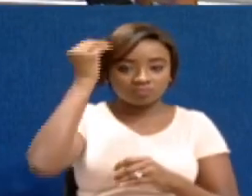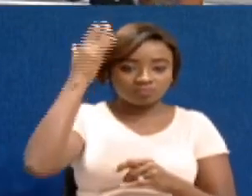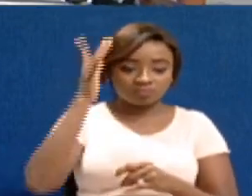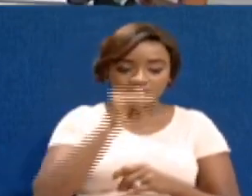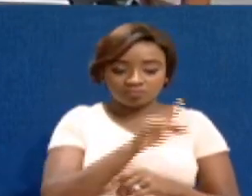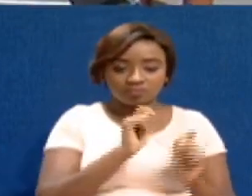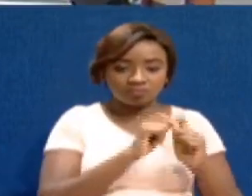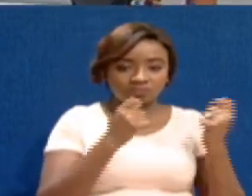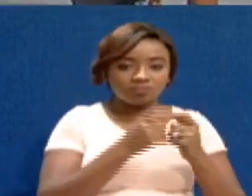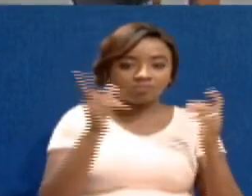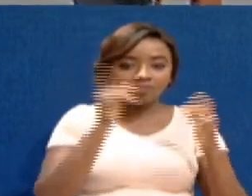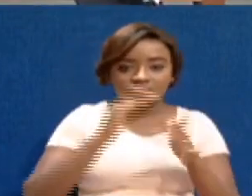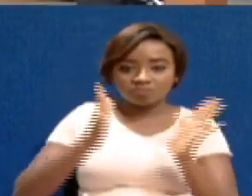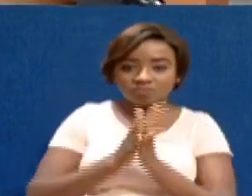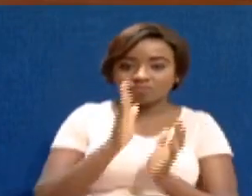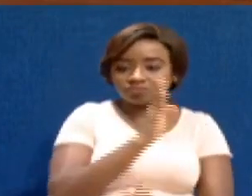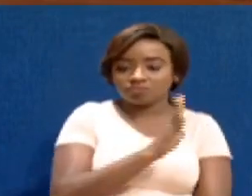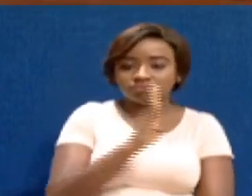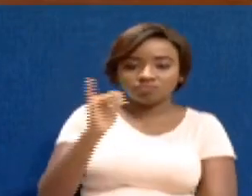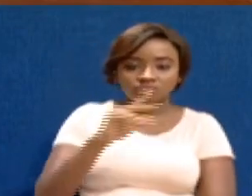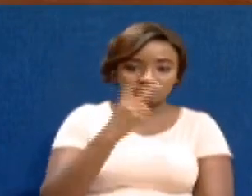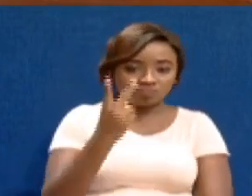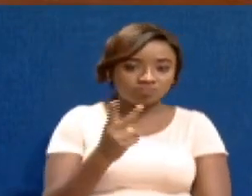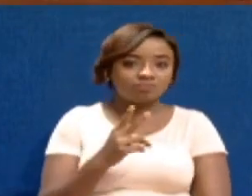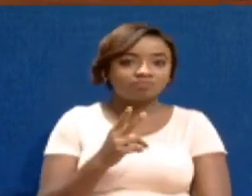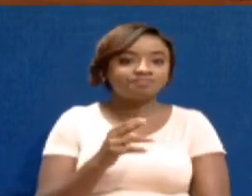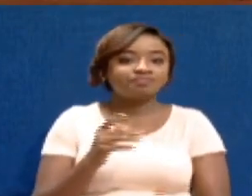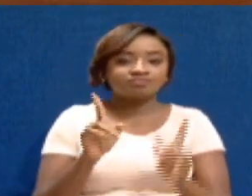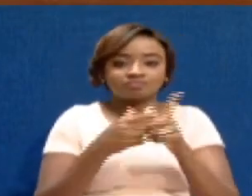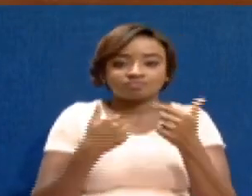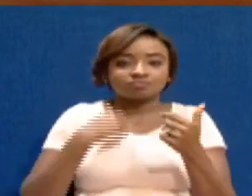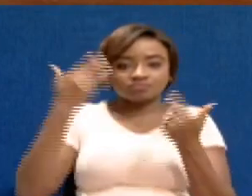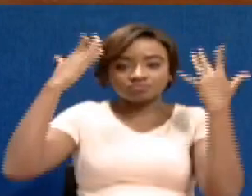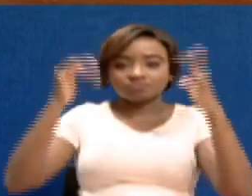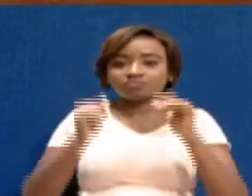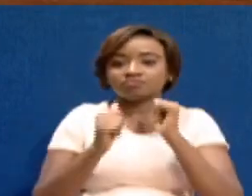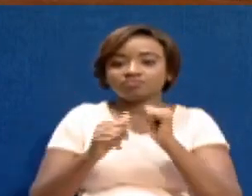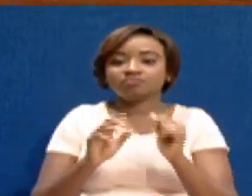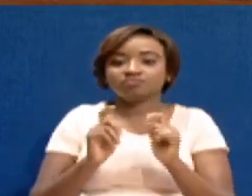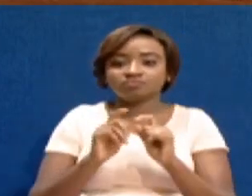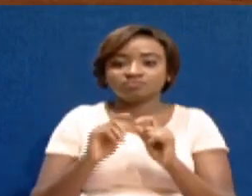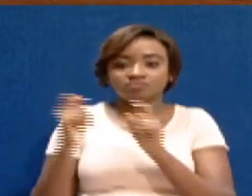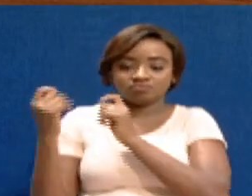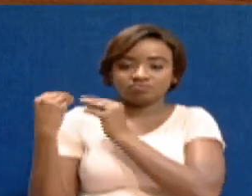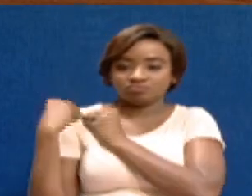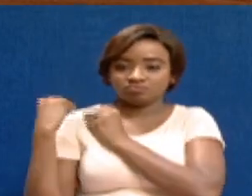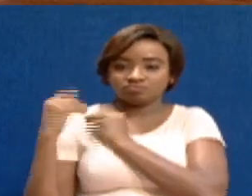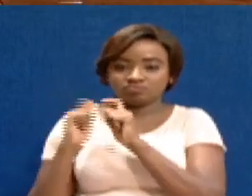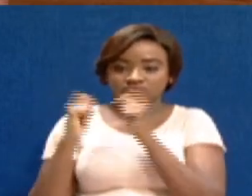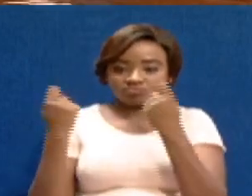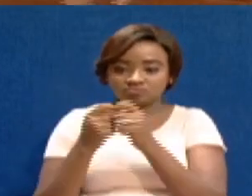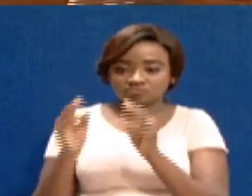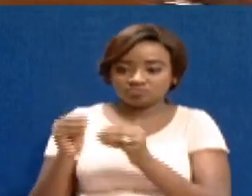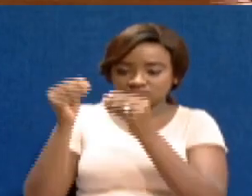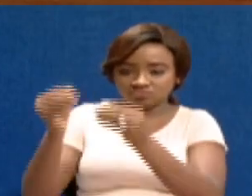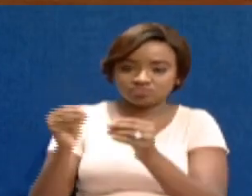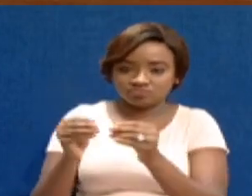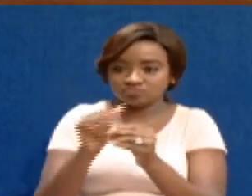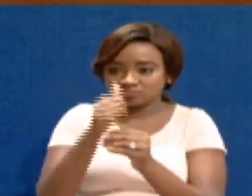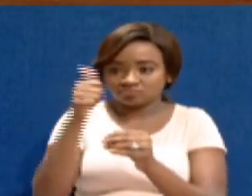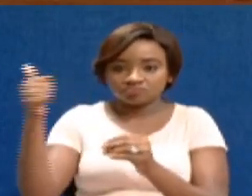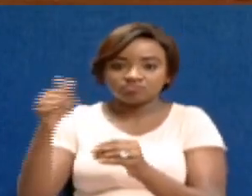always be represented and the rest of Kenyans? What happens to the Rendile? Why are you having this argument now, boss? Why are you having, isn't it too little, too